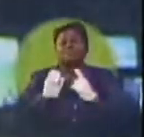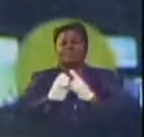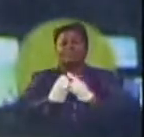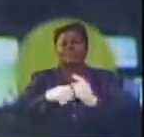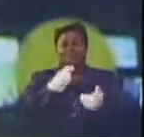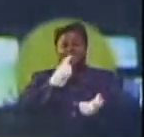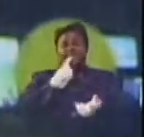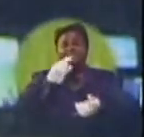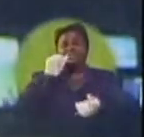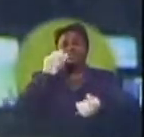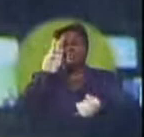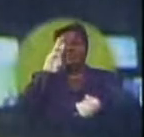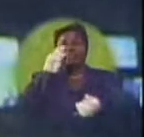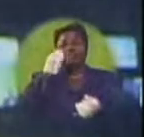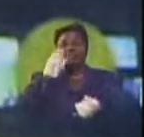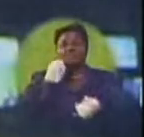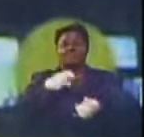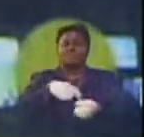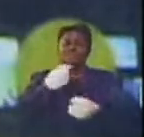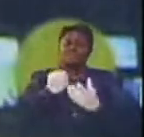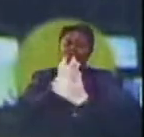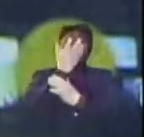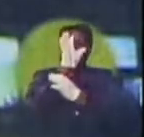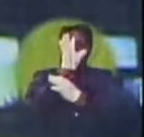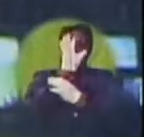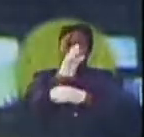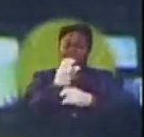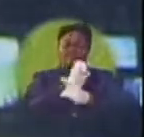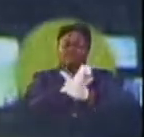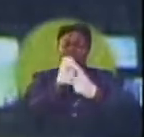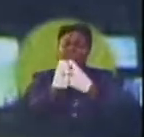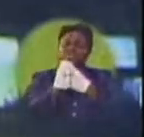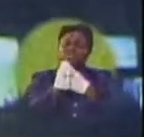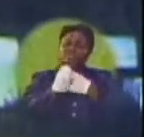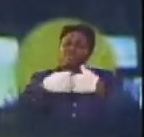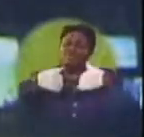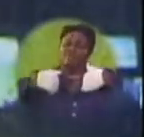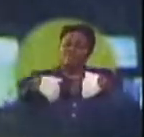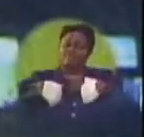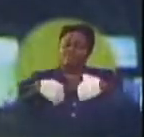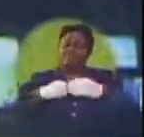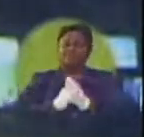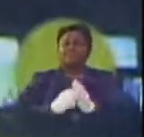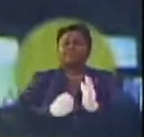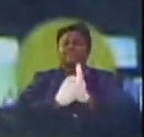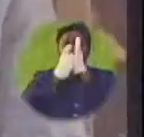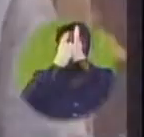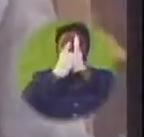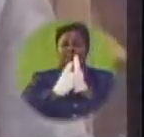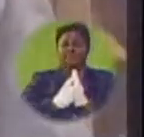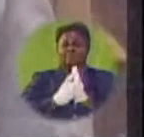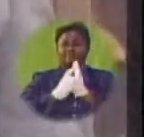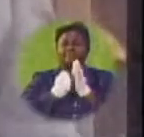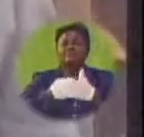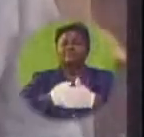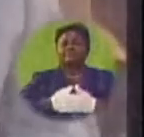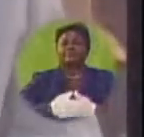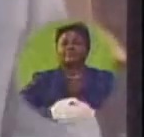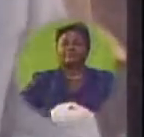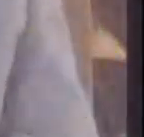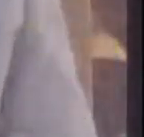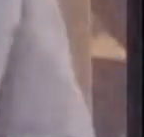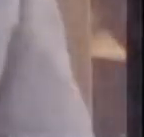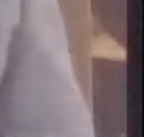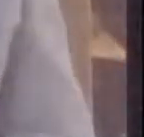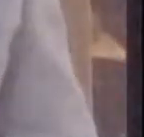Adams believes that growth in this important aspect of society will facilitate sustainable development. Culture is not just a performing arts